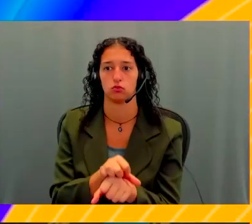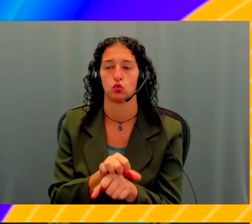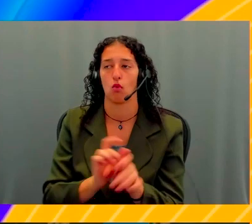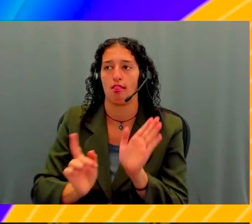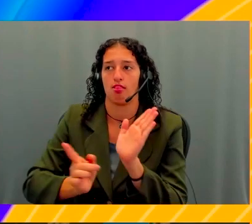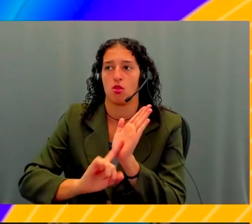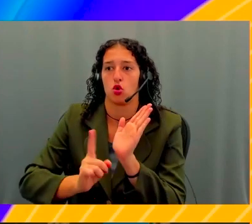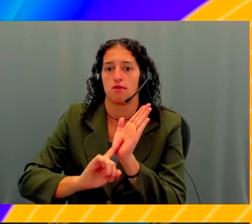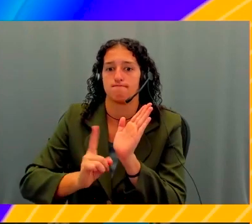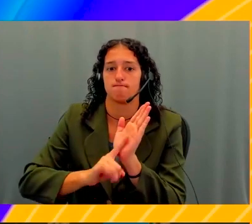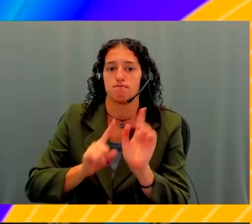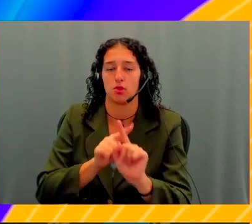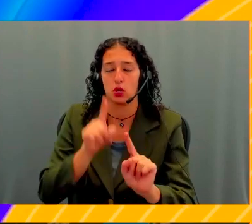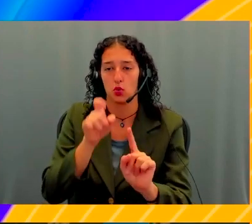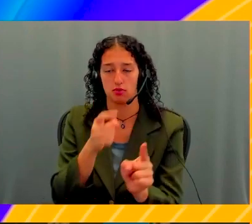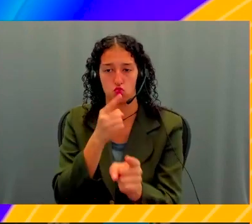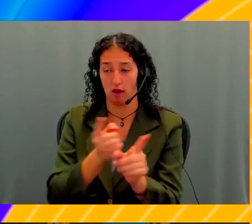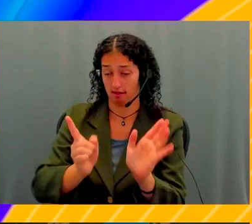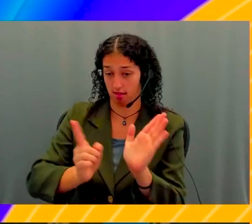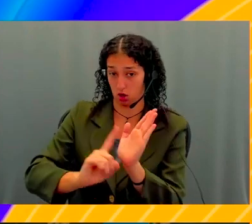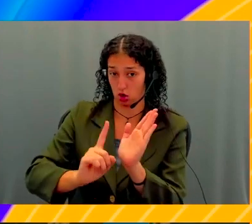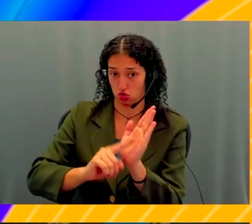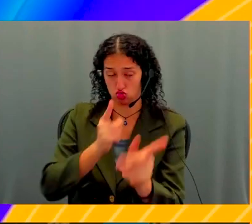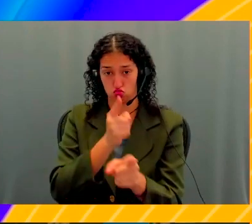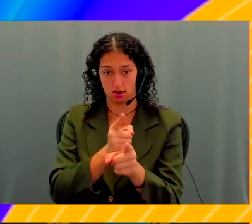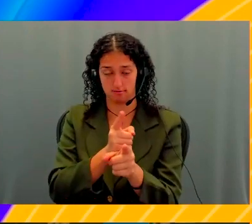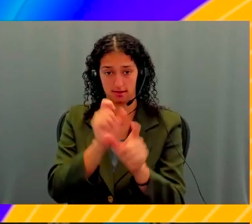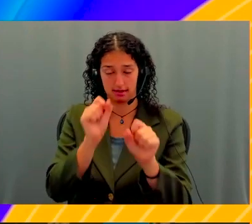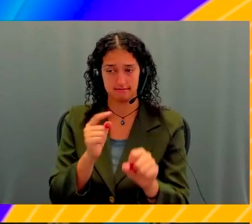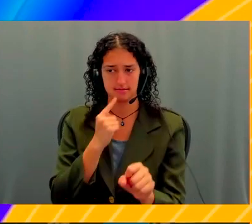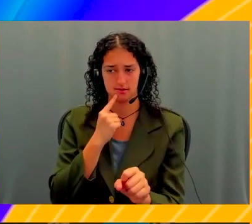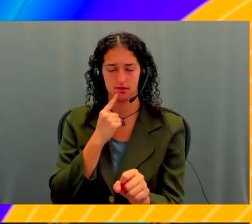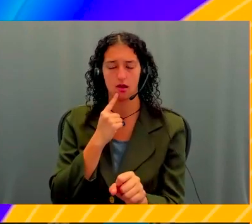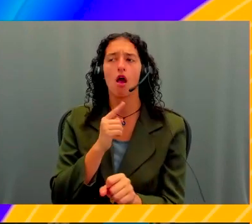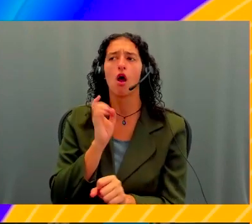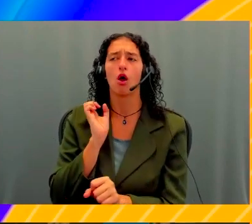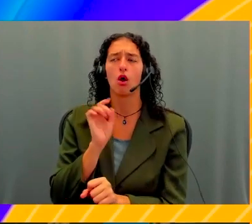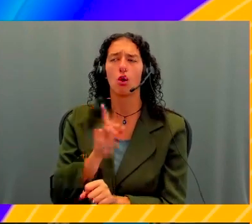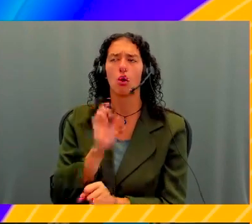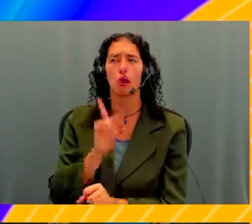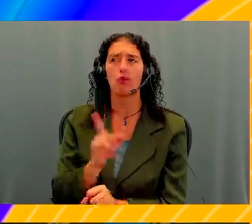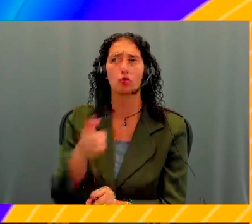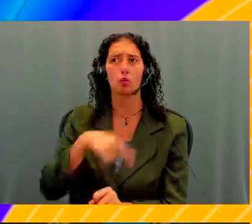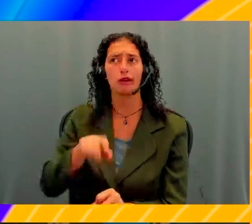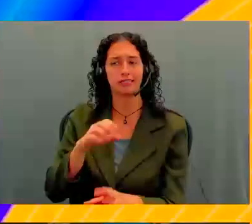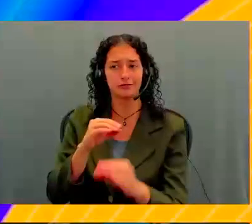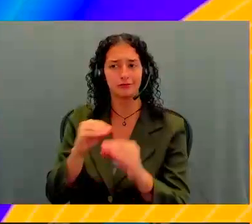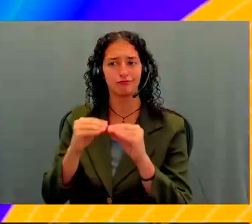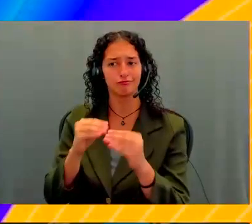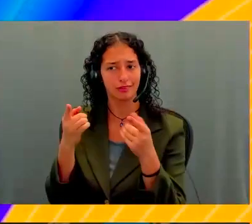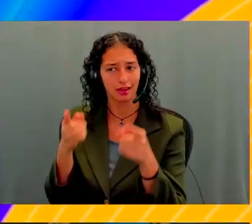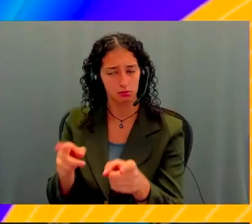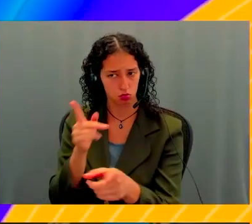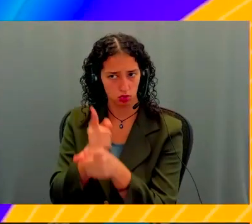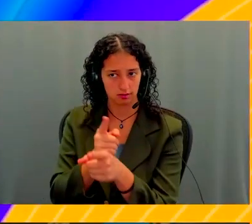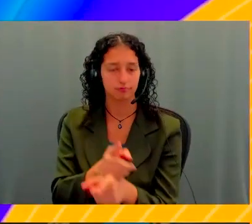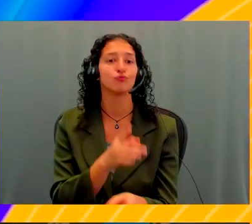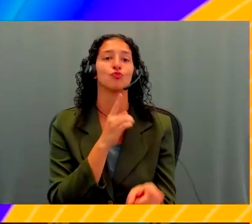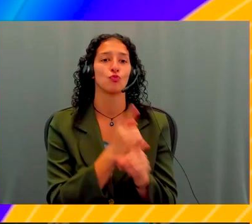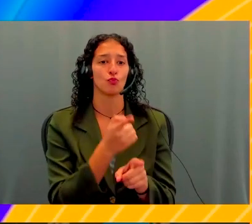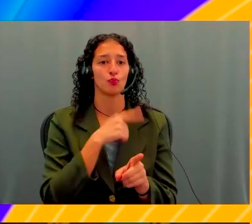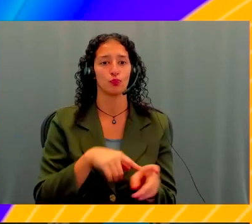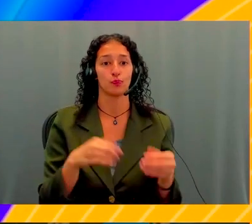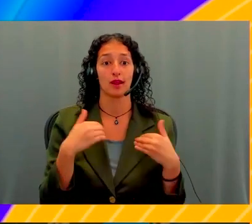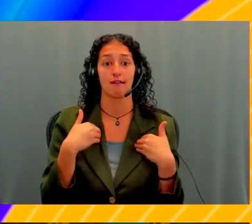alerts that can actually allow you to say, okay, this is really time to actually go and take action from it. So we've actually had a number of customers